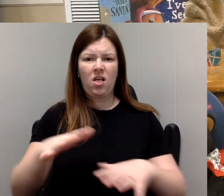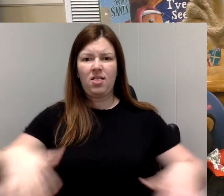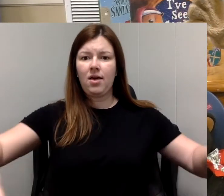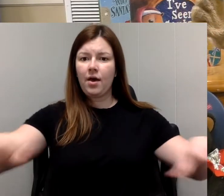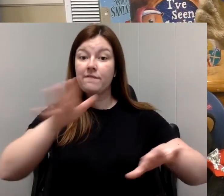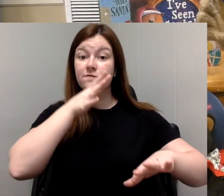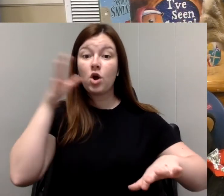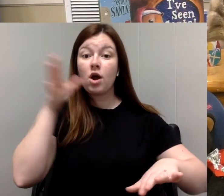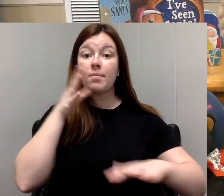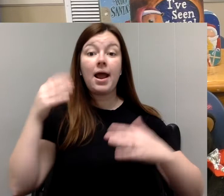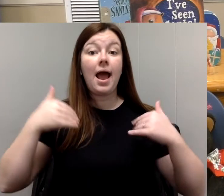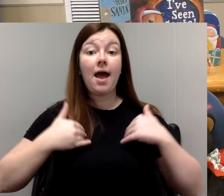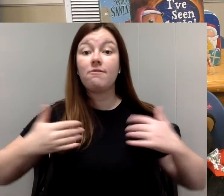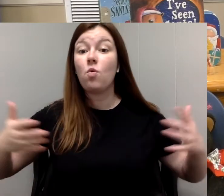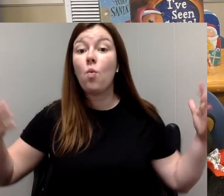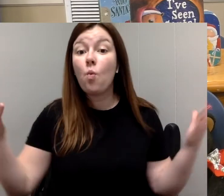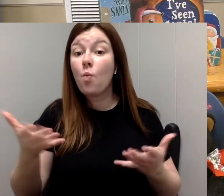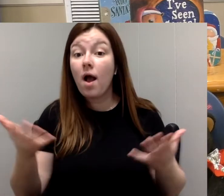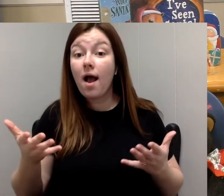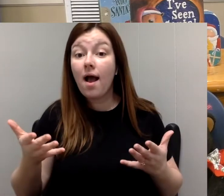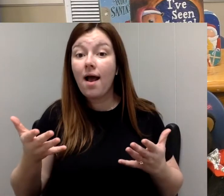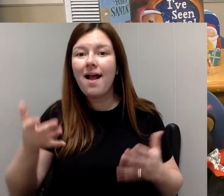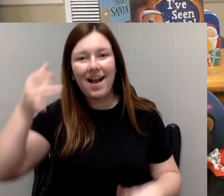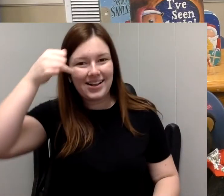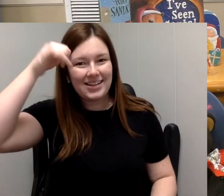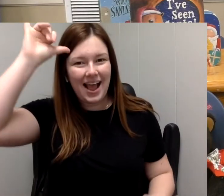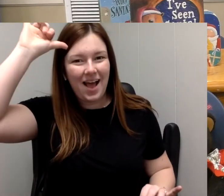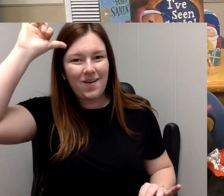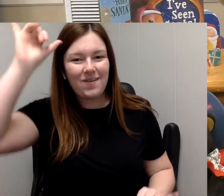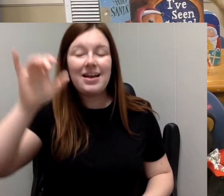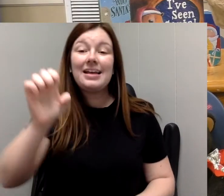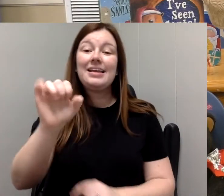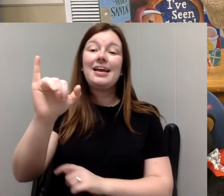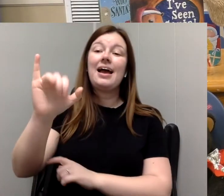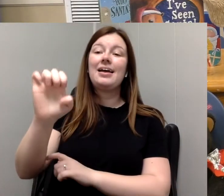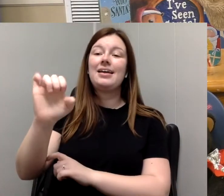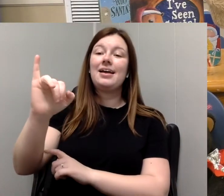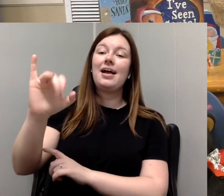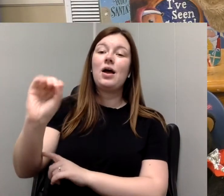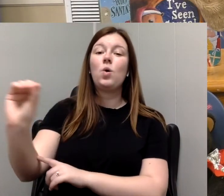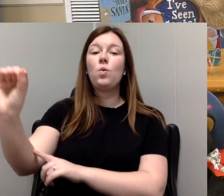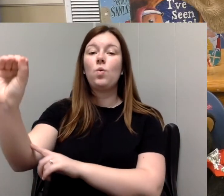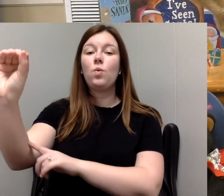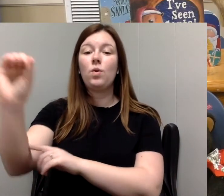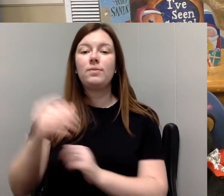E-I-E-I-O. And on that farm he had a cow,